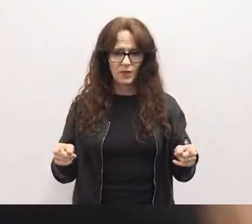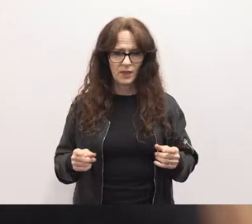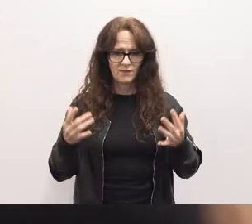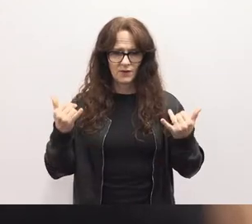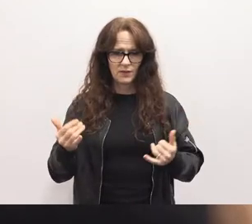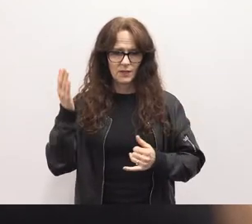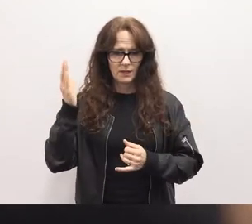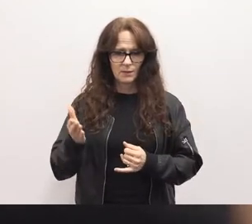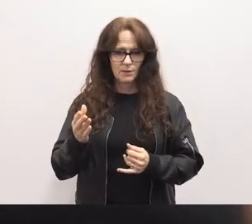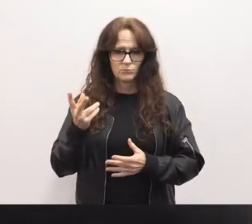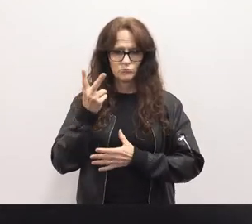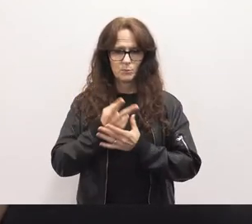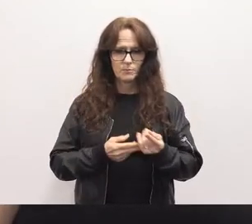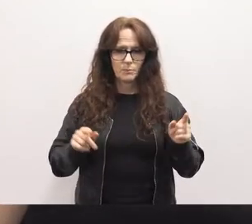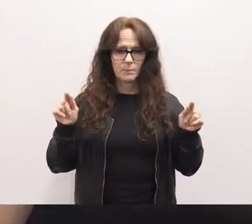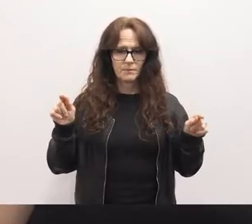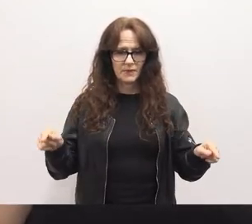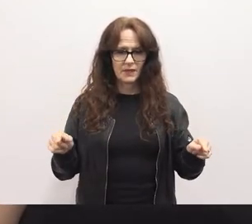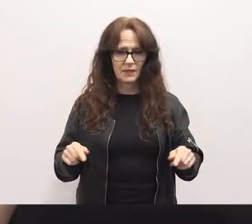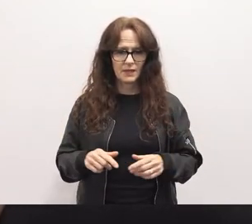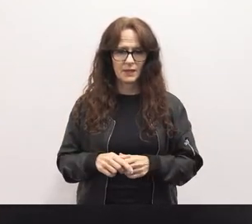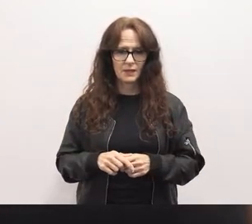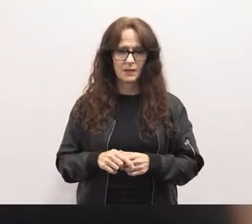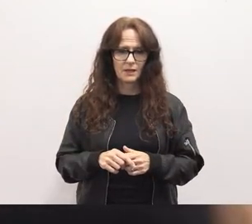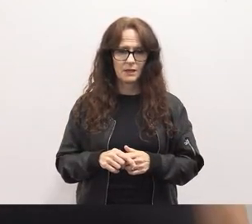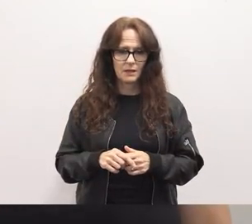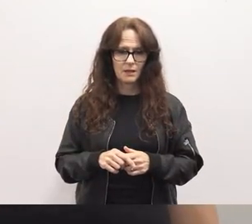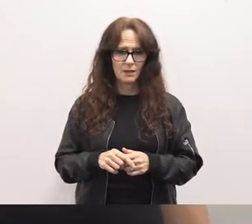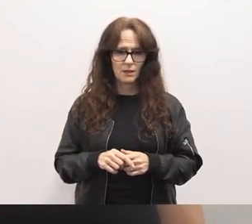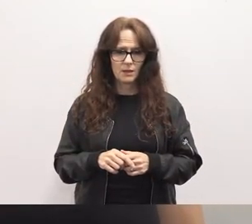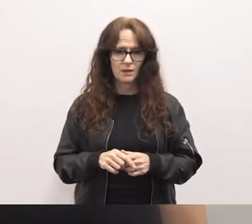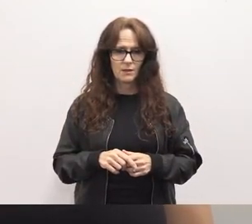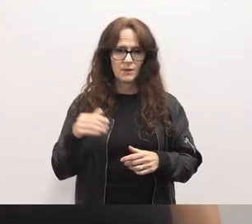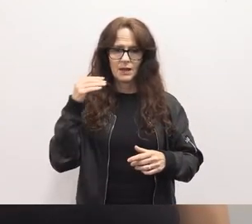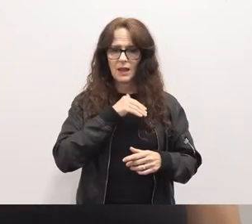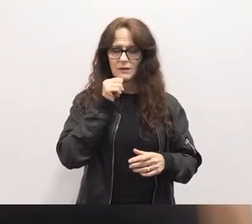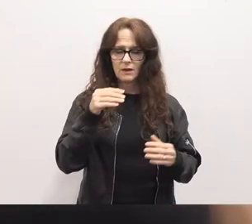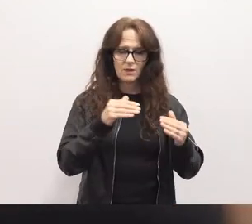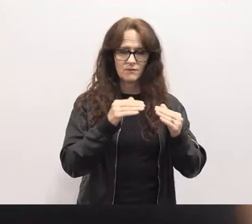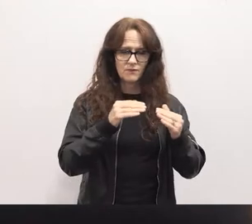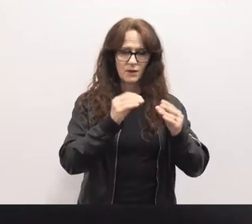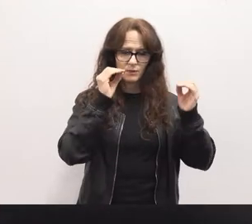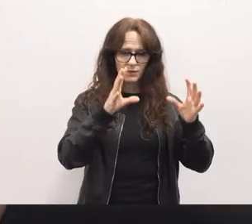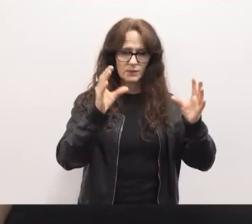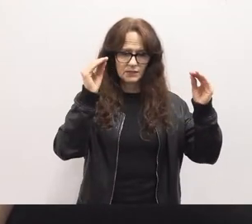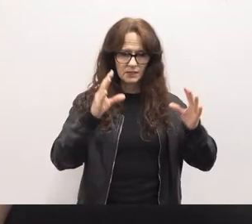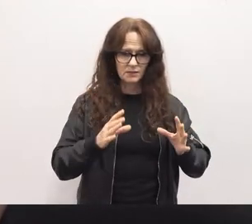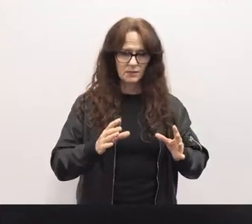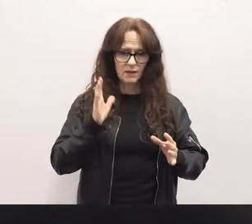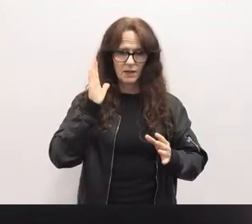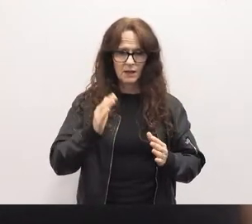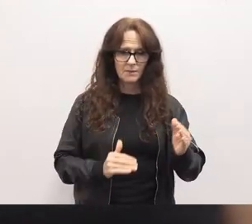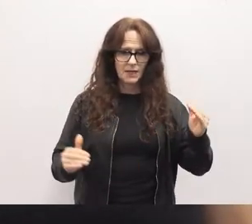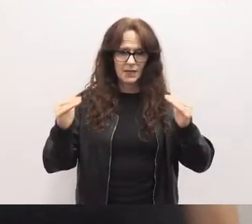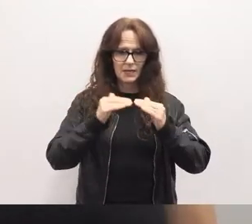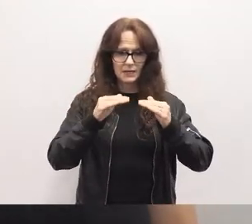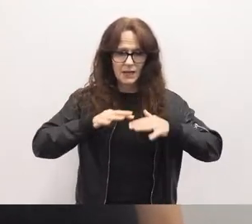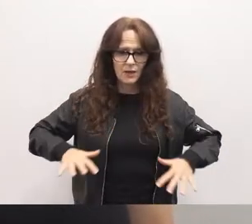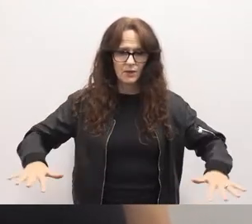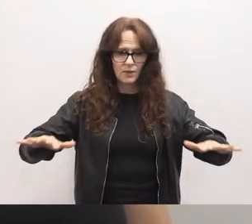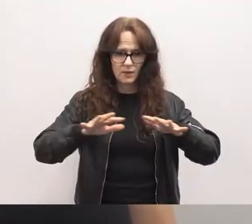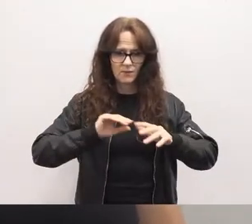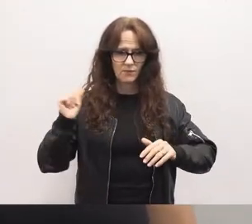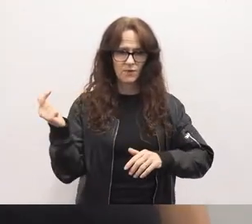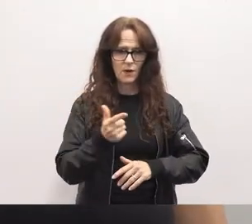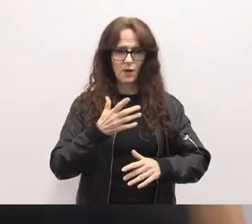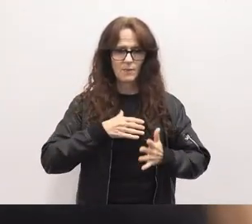speech, I'm going to be on both sides. When lies are not playing fair with our students, as a teacher, I am going to even out the playing field for all